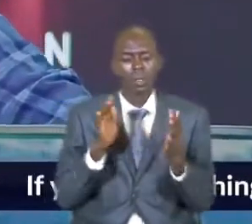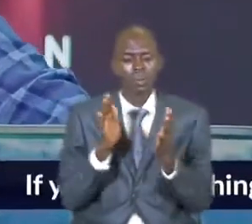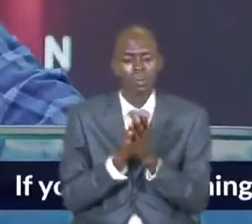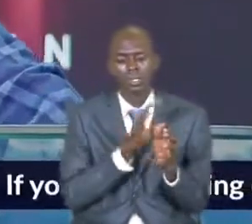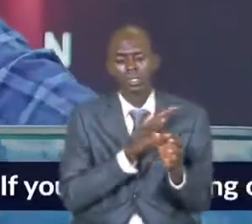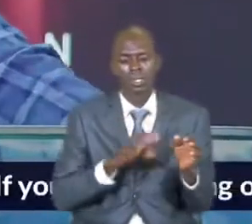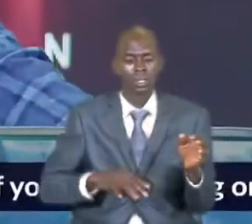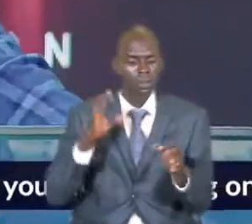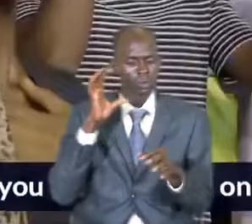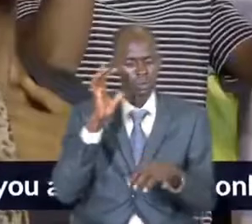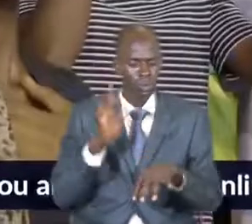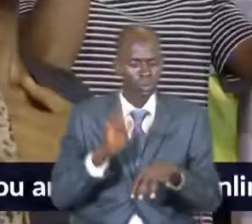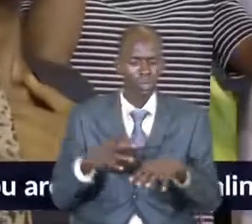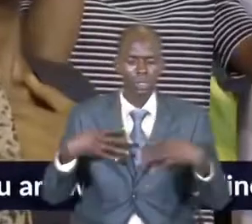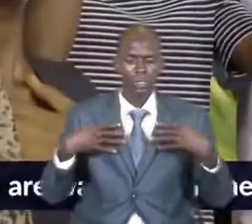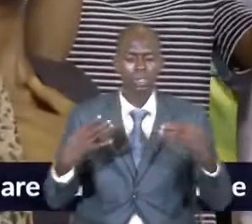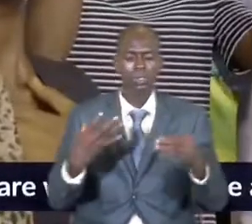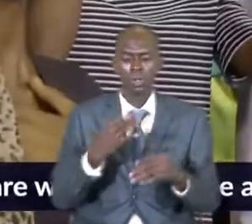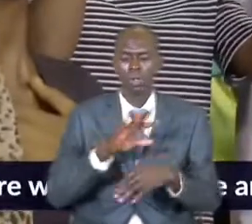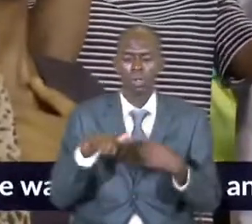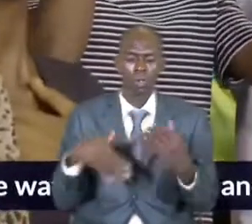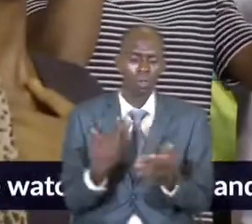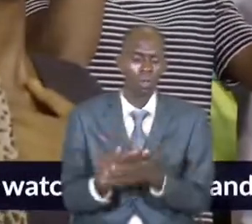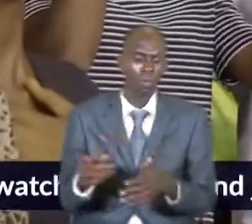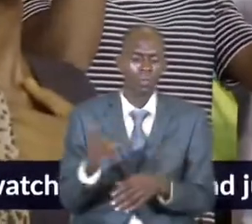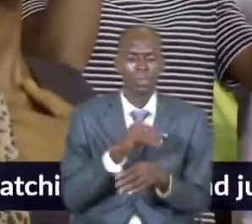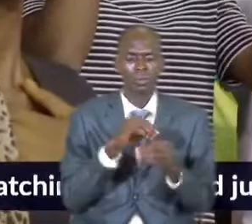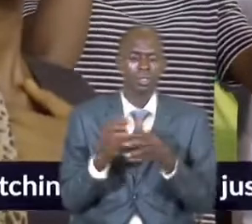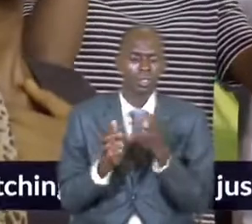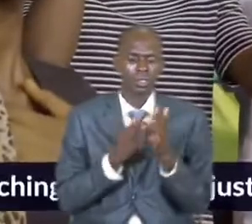of them in Jesus' name. Amen.